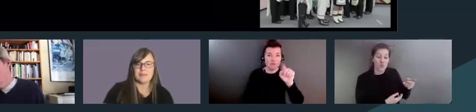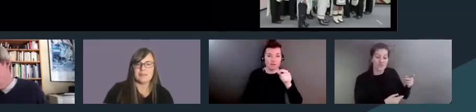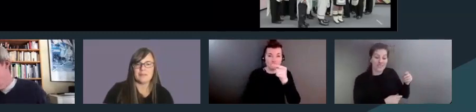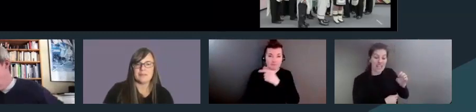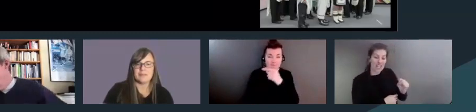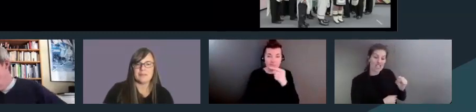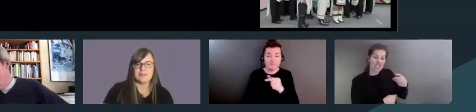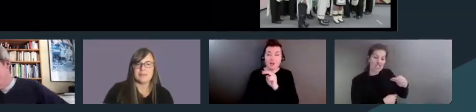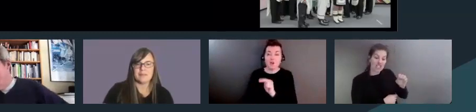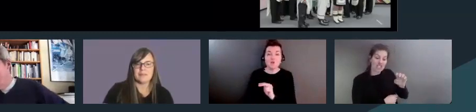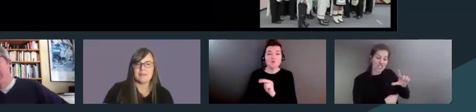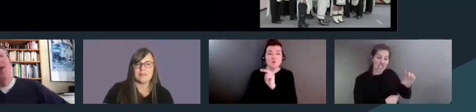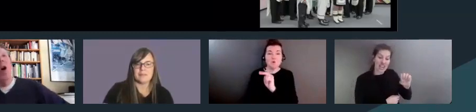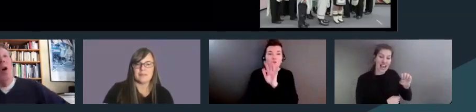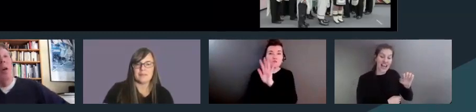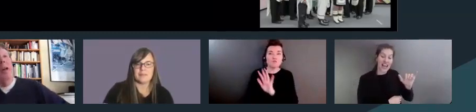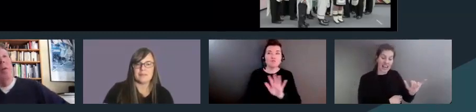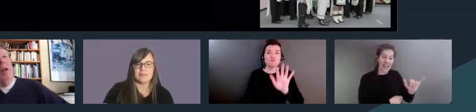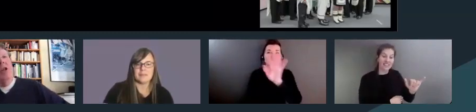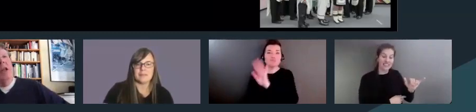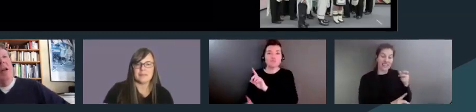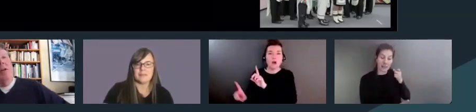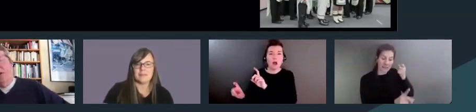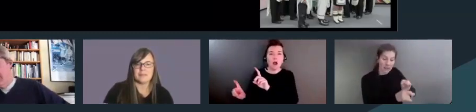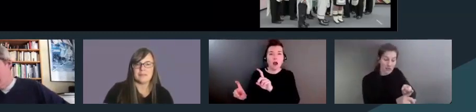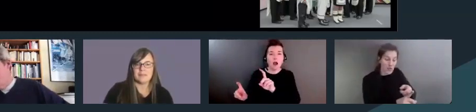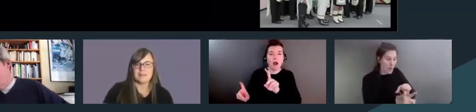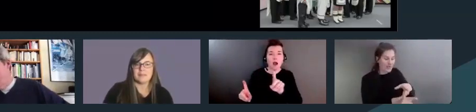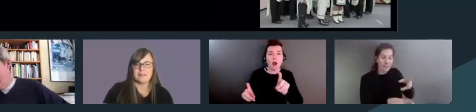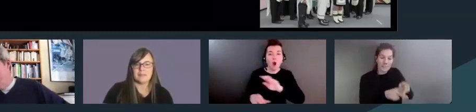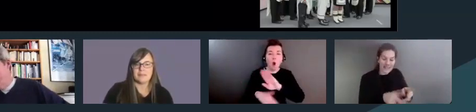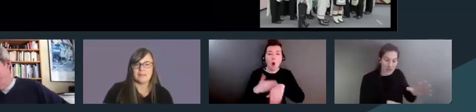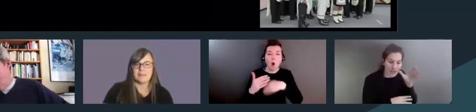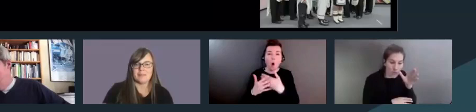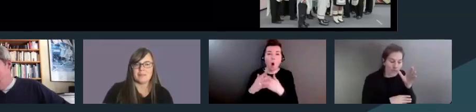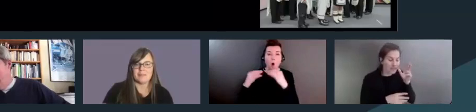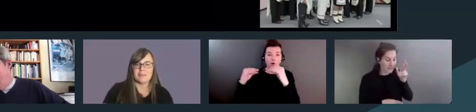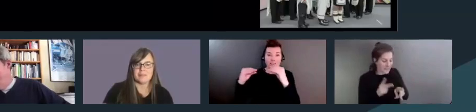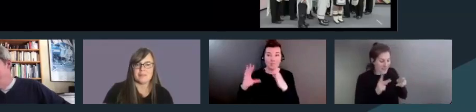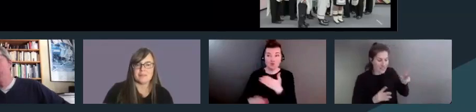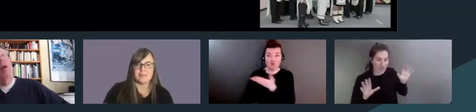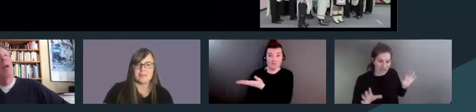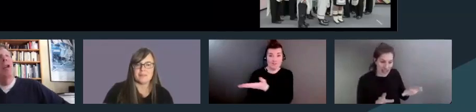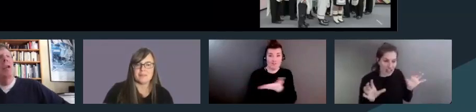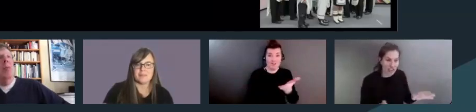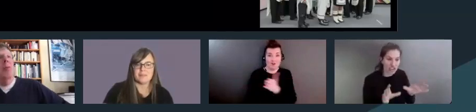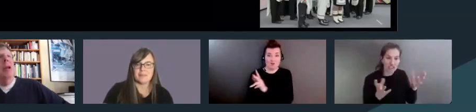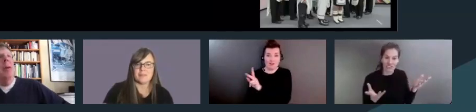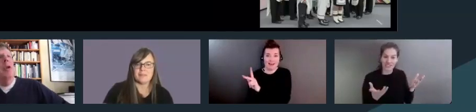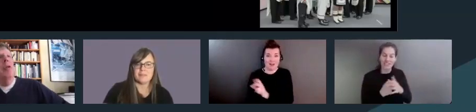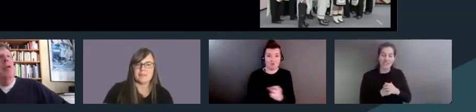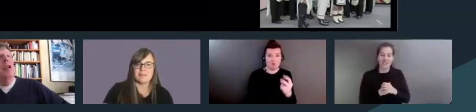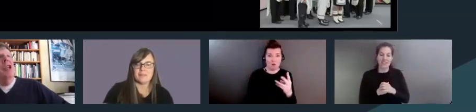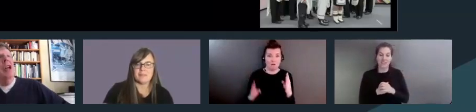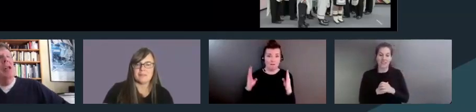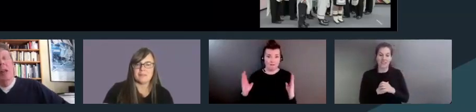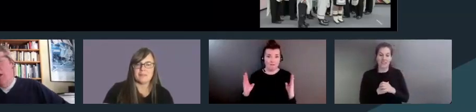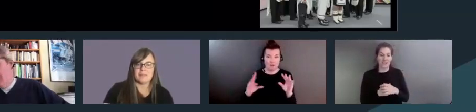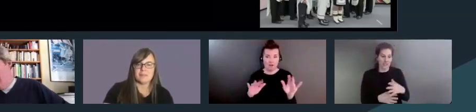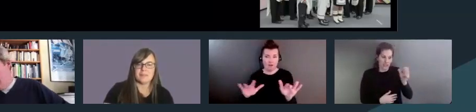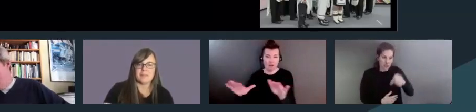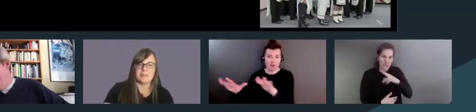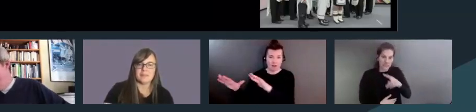Northern Territorial wide survey of all Inuit educators at the K-12 level in the three regions that would become Nunavut